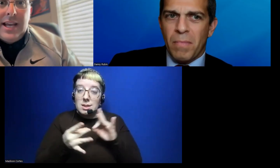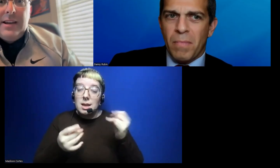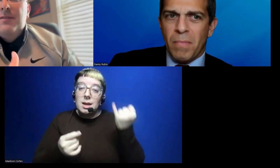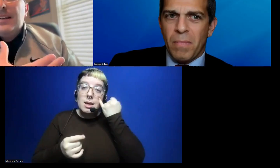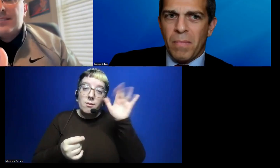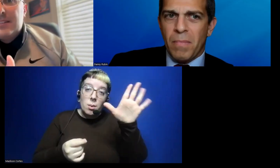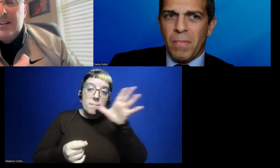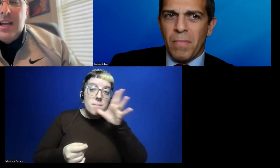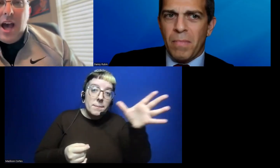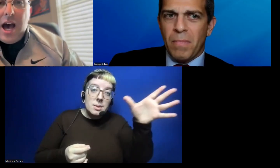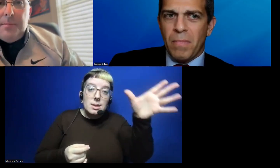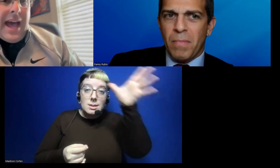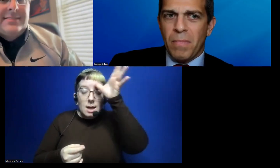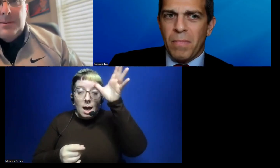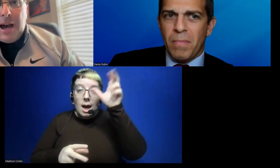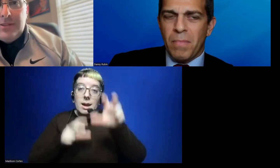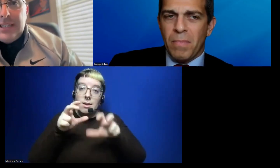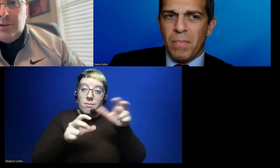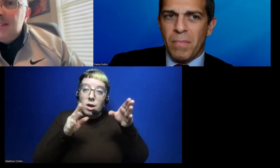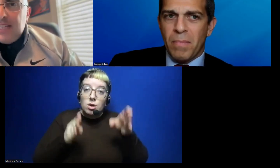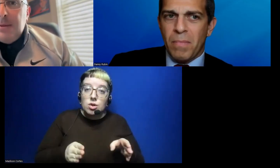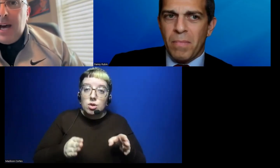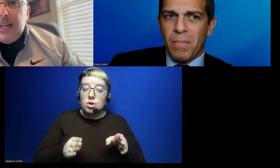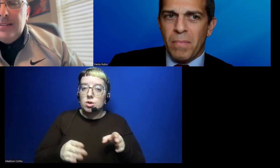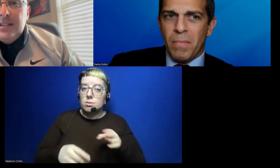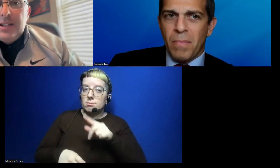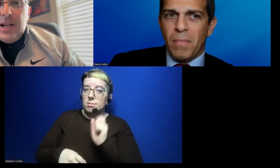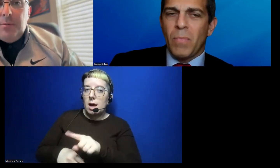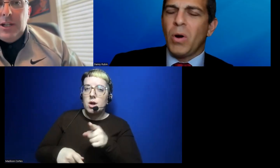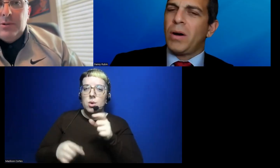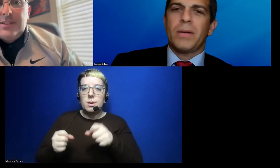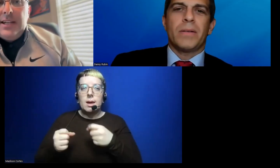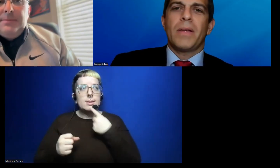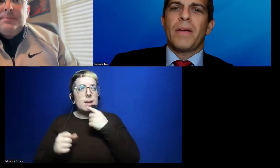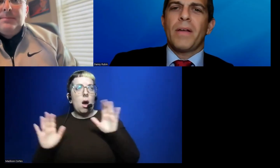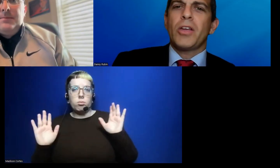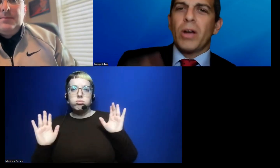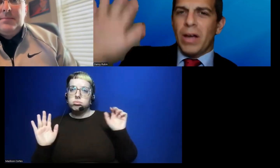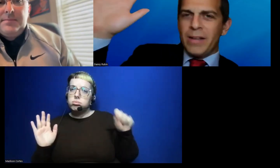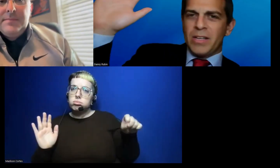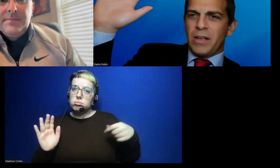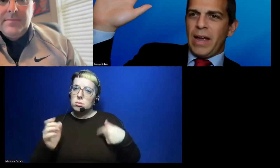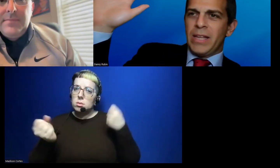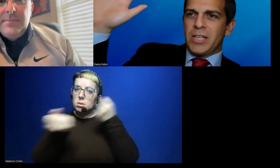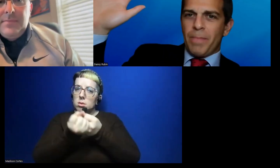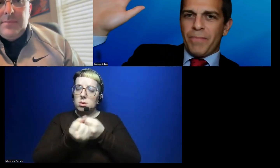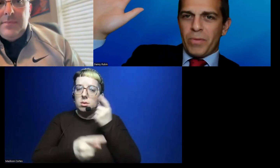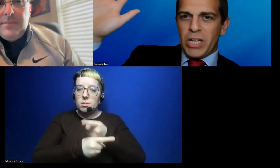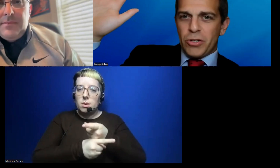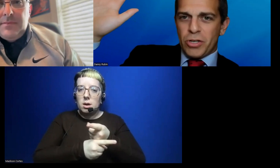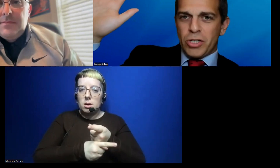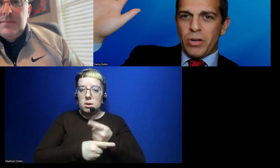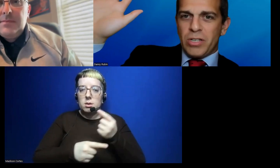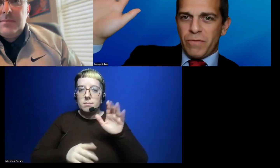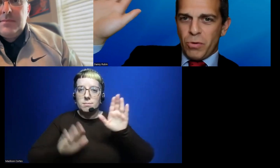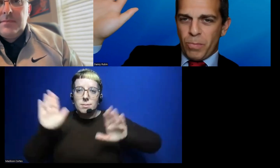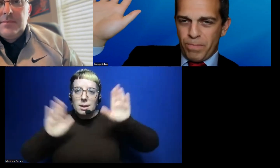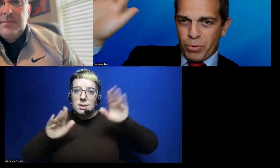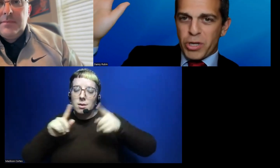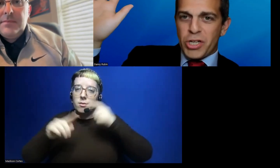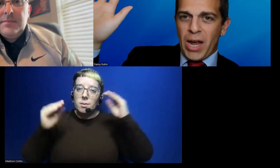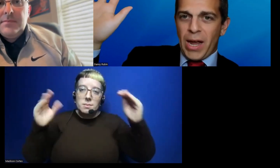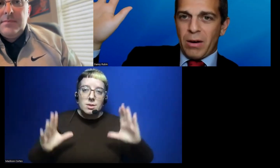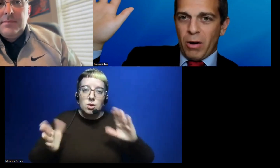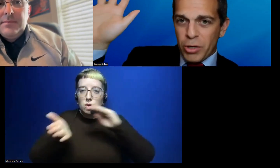dad or an investor ask about, that you can stand by and what you Oh, were saying. Can I see hands up from teachers and students if